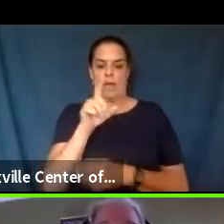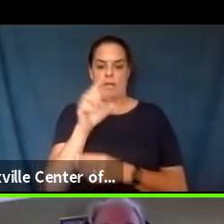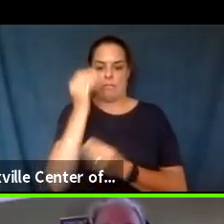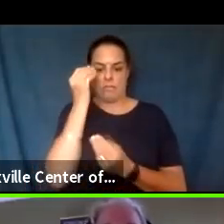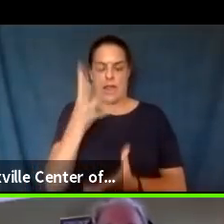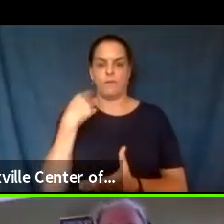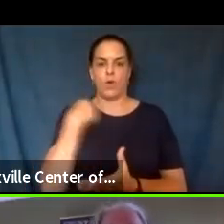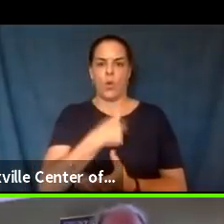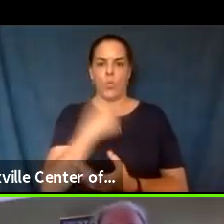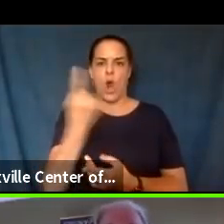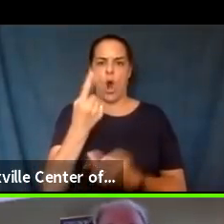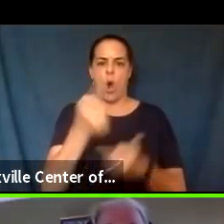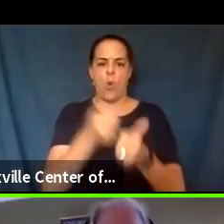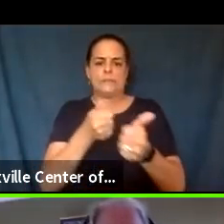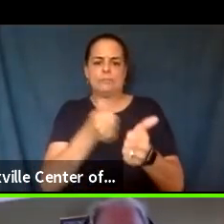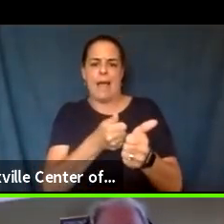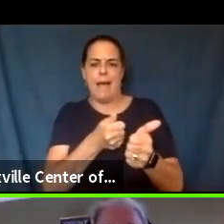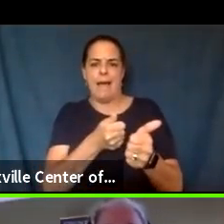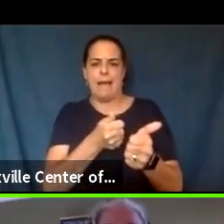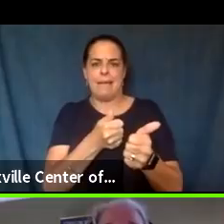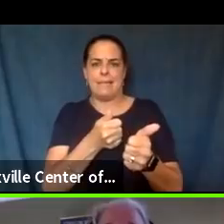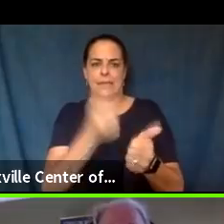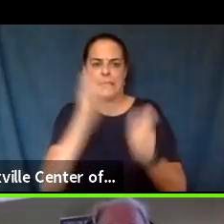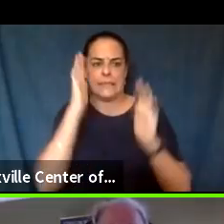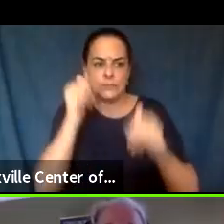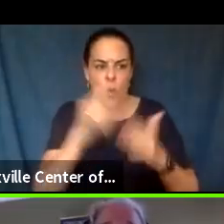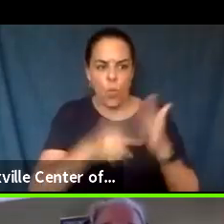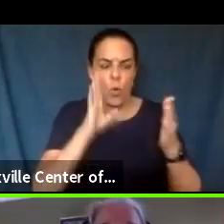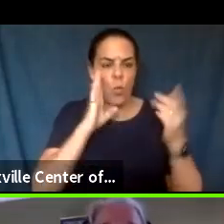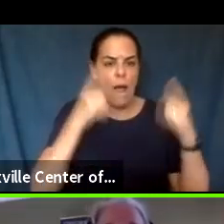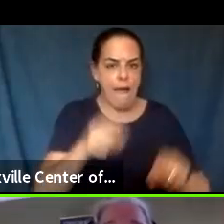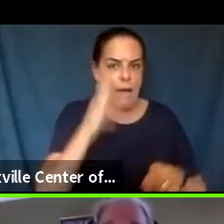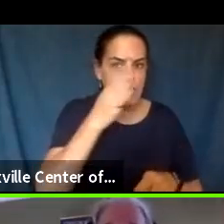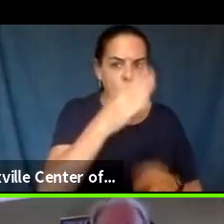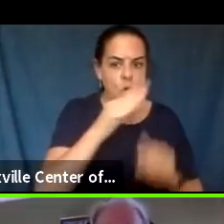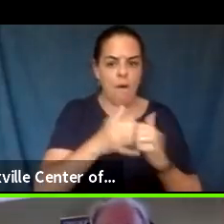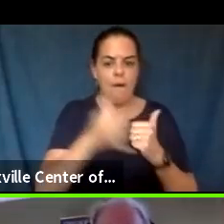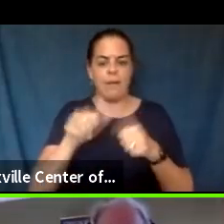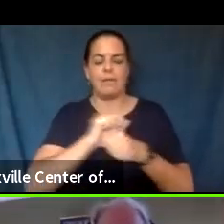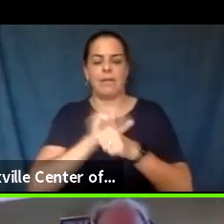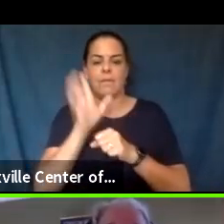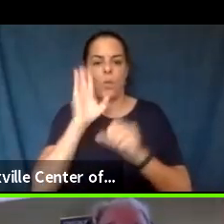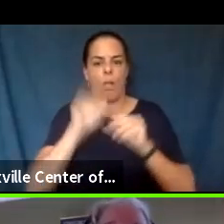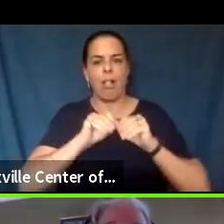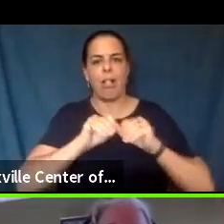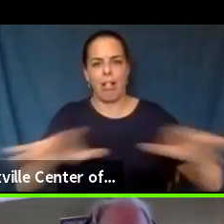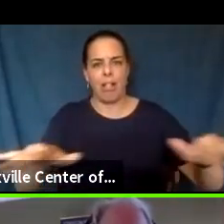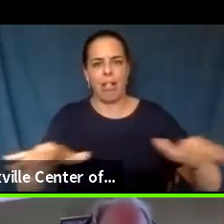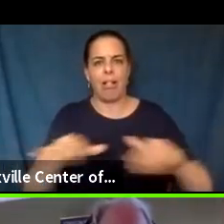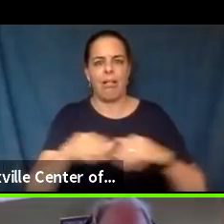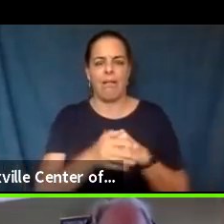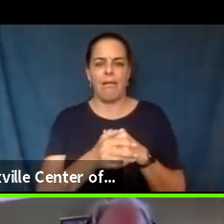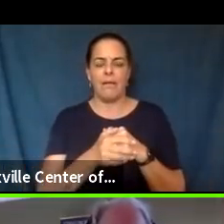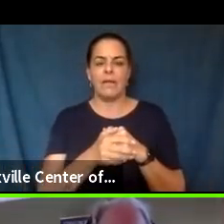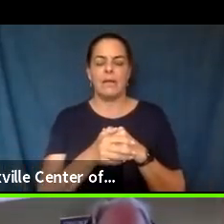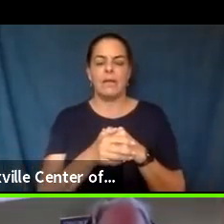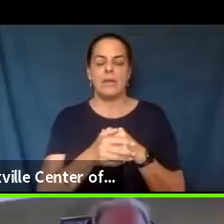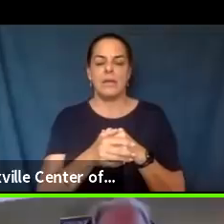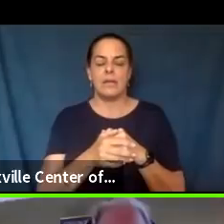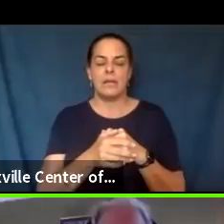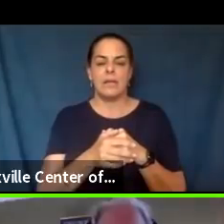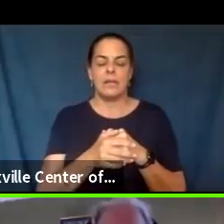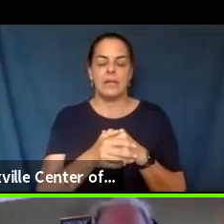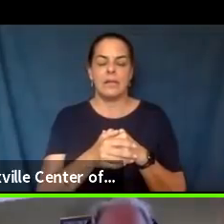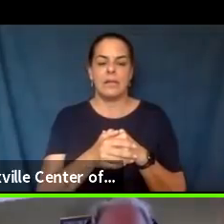always a step behind anticipating the way that the virus is going to act